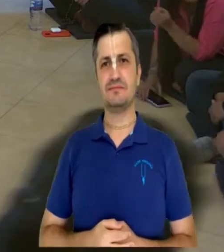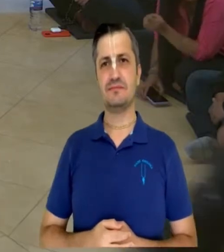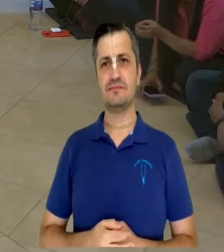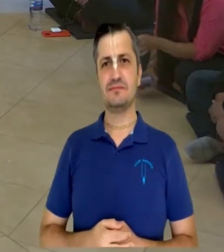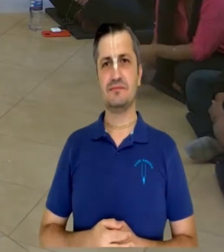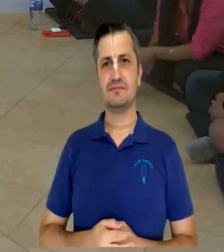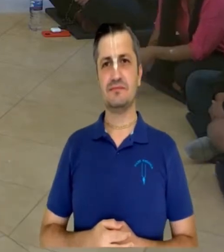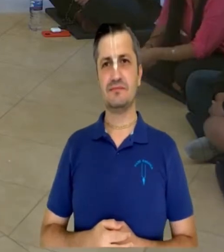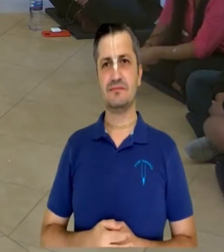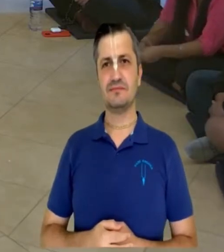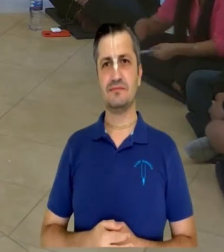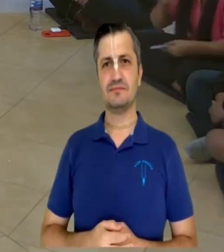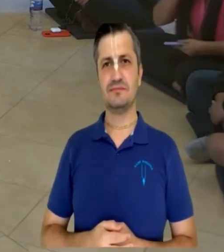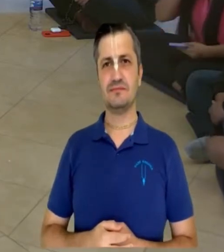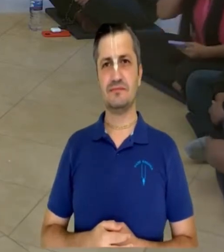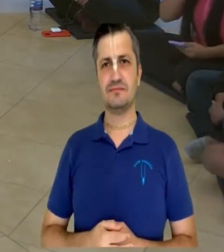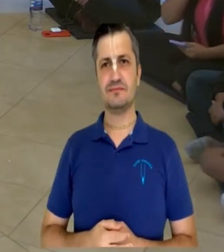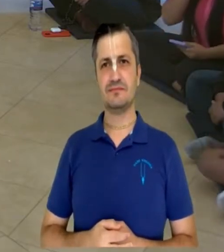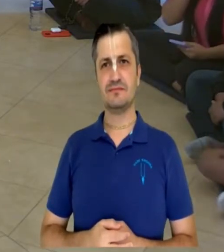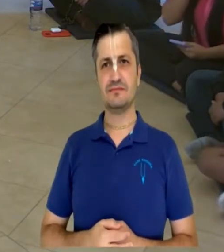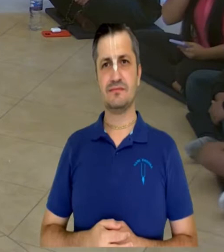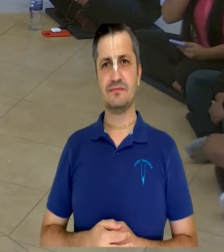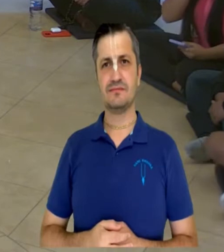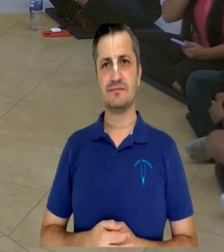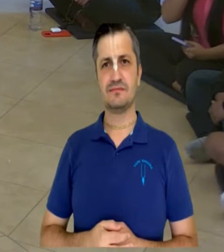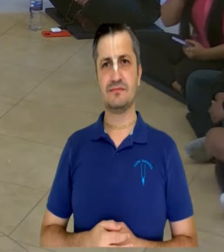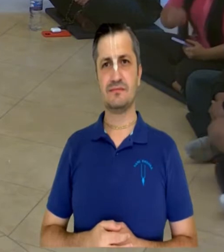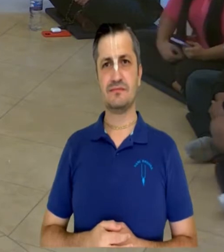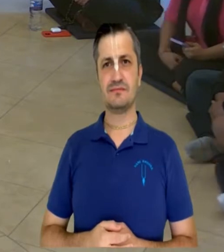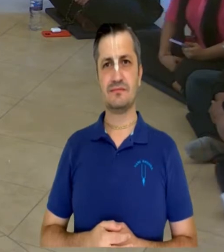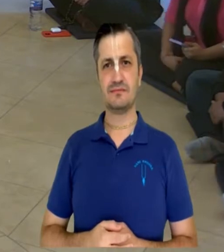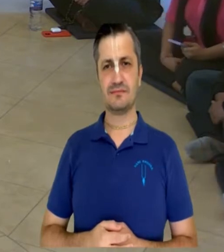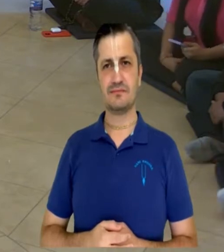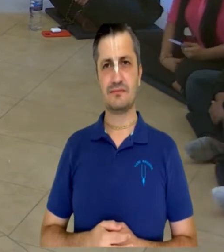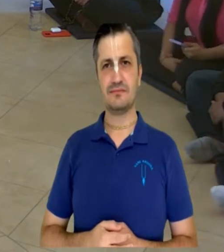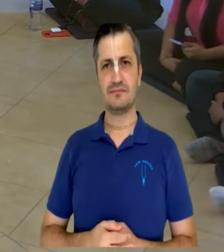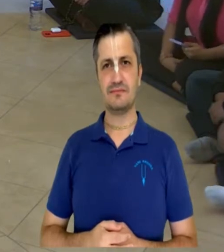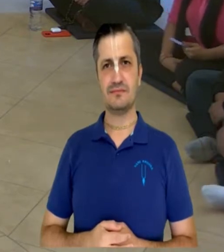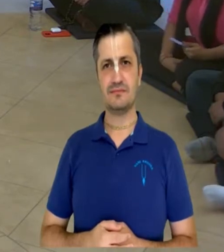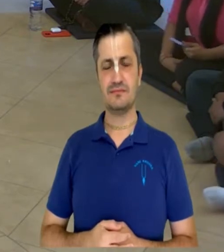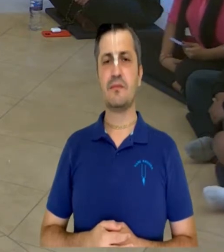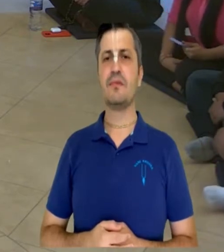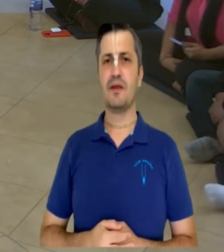specialized, to those who are studying the Veda. They were trained from the birth, the Brahmana